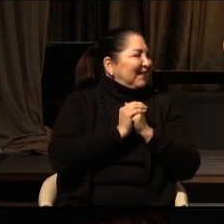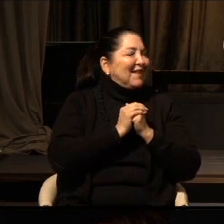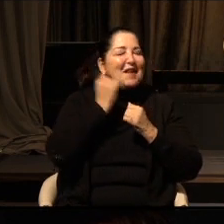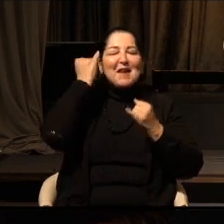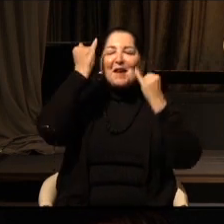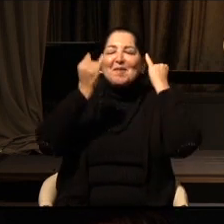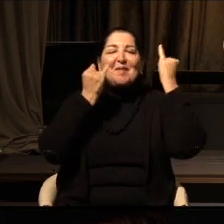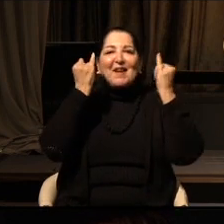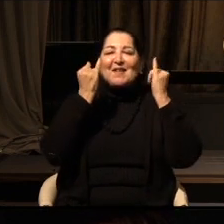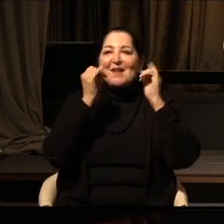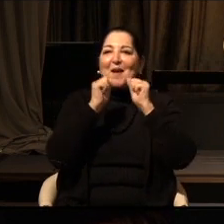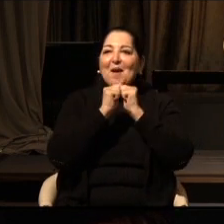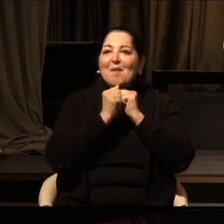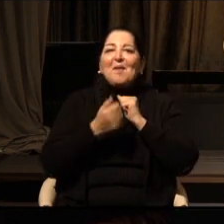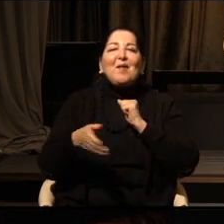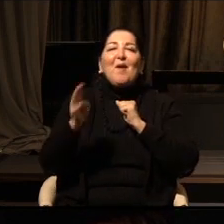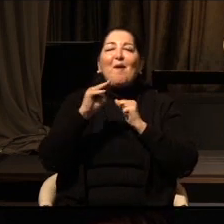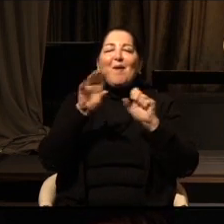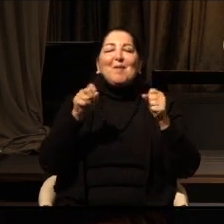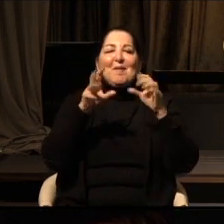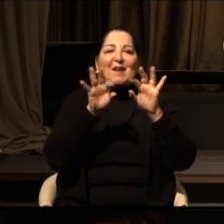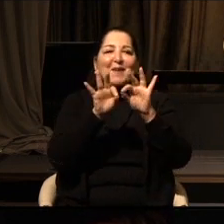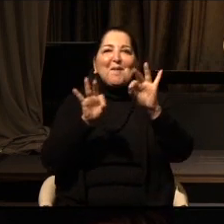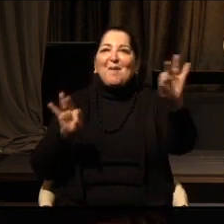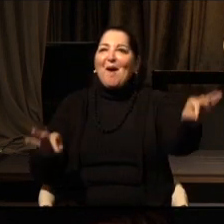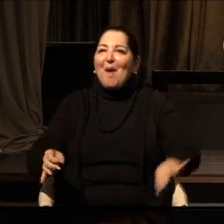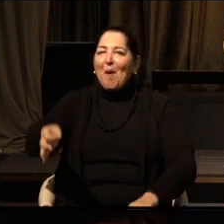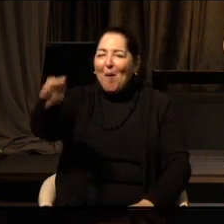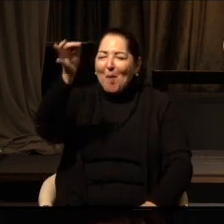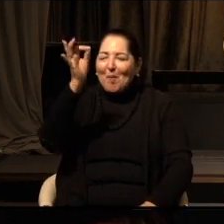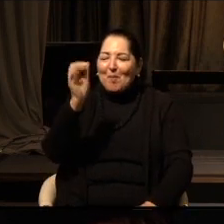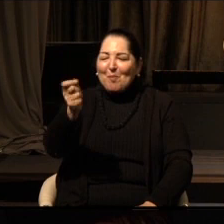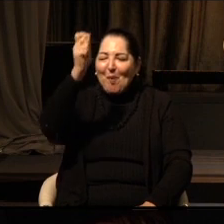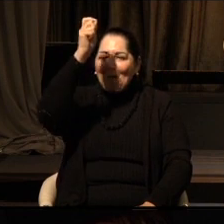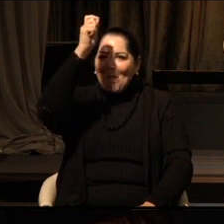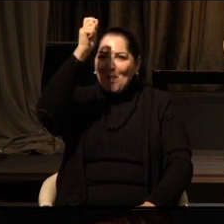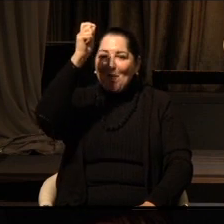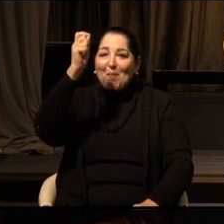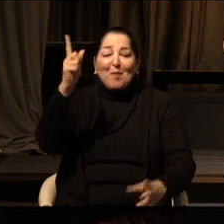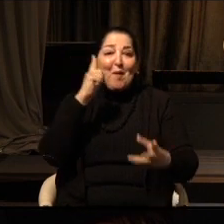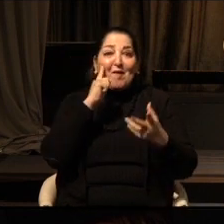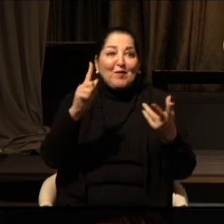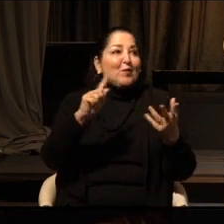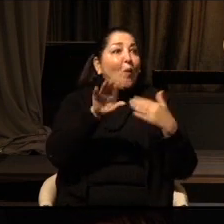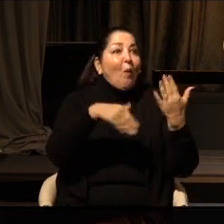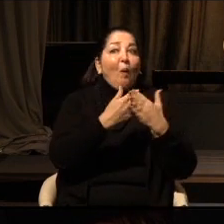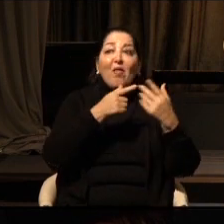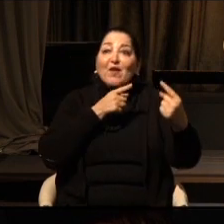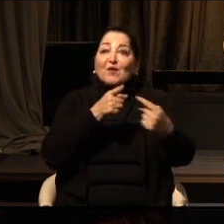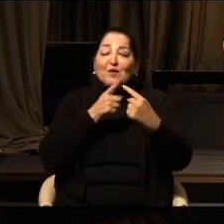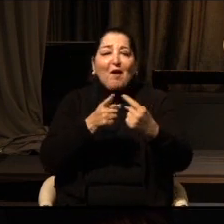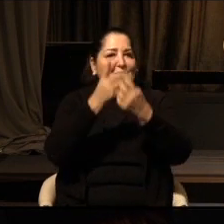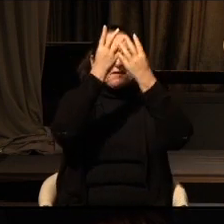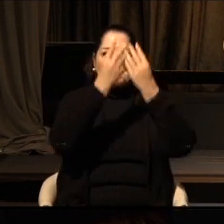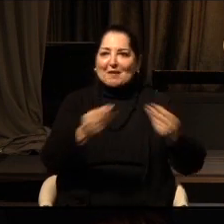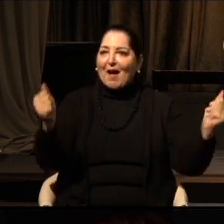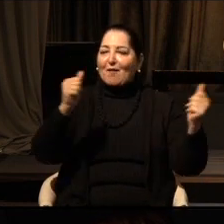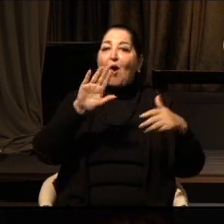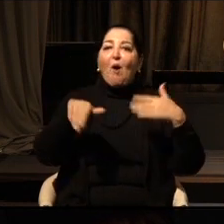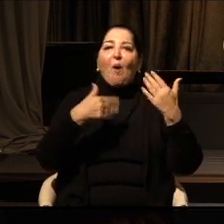Imagine that with your own magic wand, you have just solved all of the struggles that you are up against, all of the